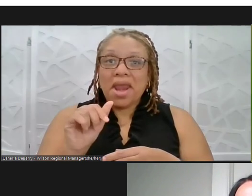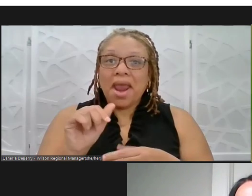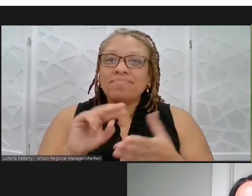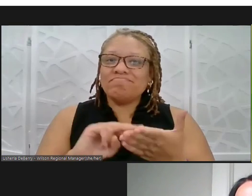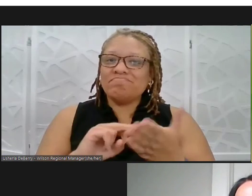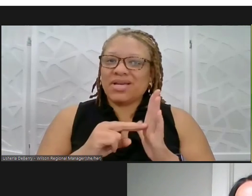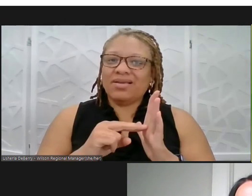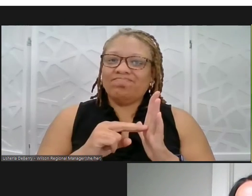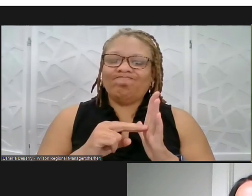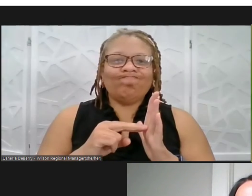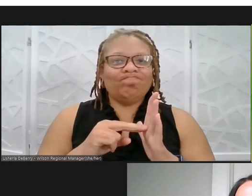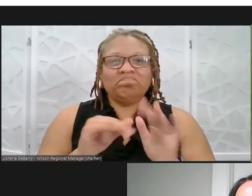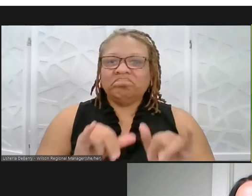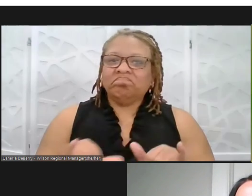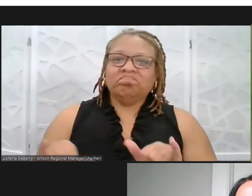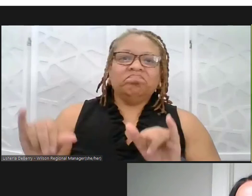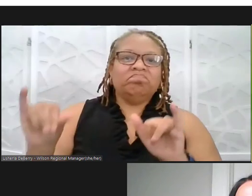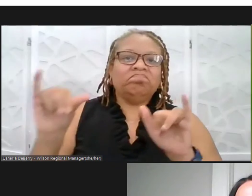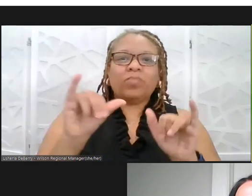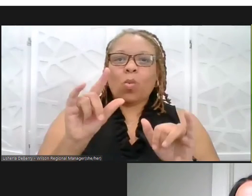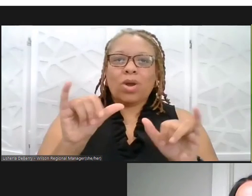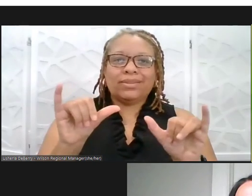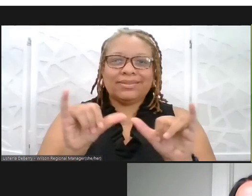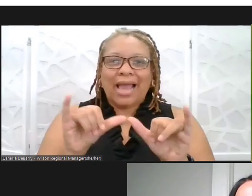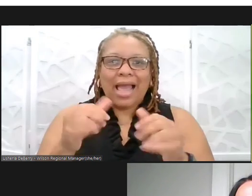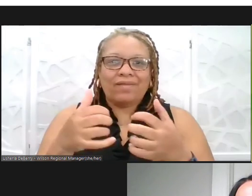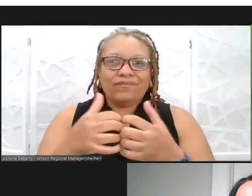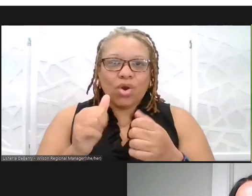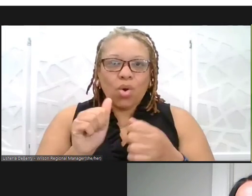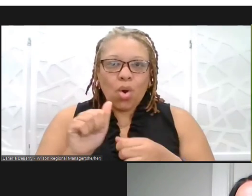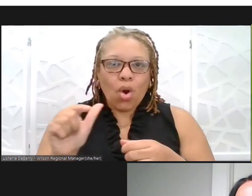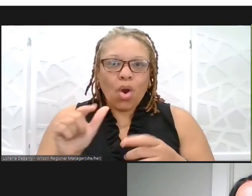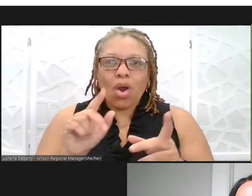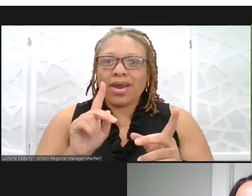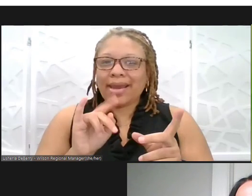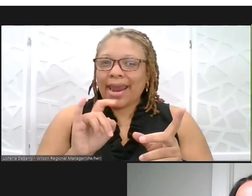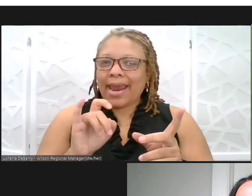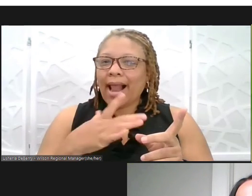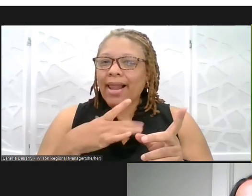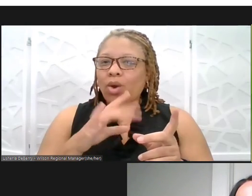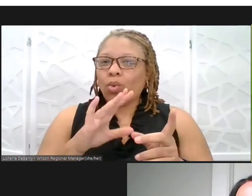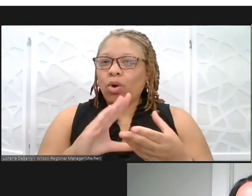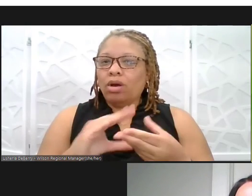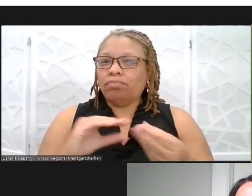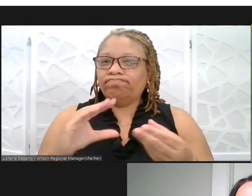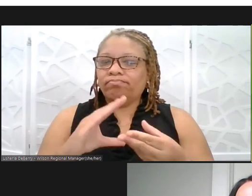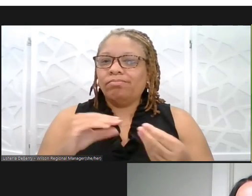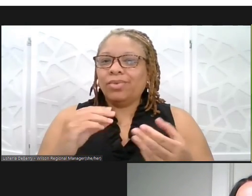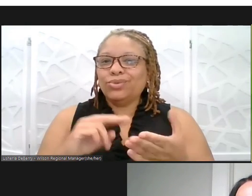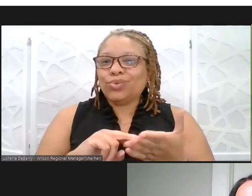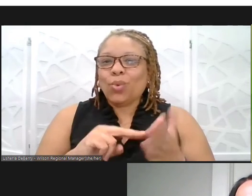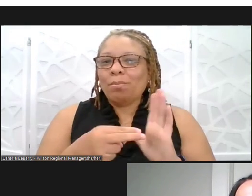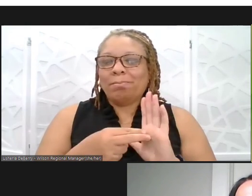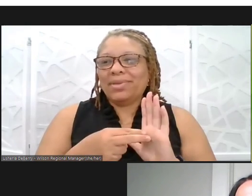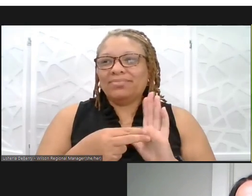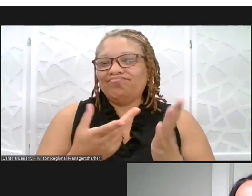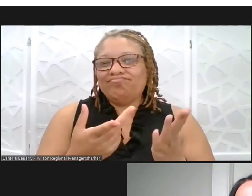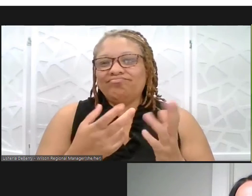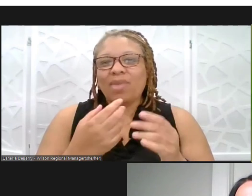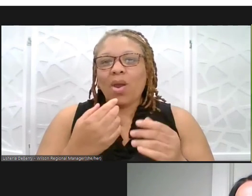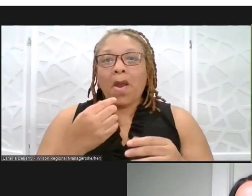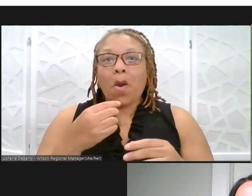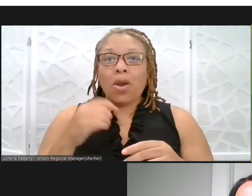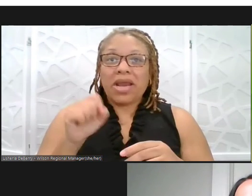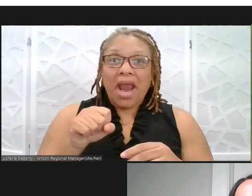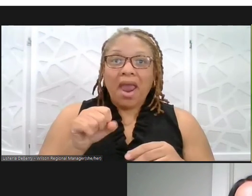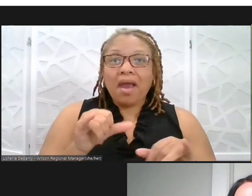Sometimes we as facilitators might think, oh, okay, this means one thing for one person, and so I'm just going to apply that